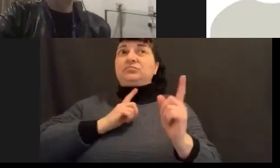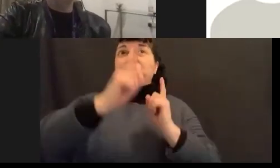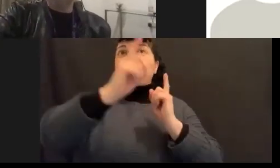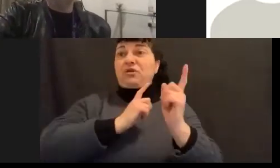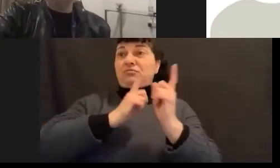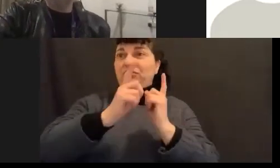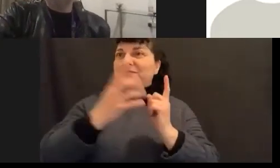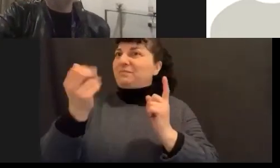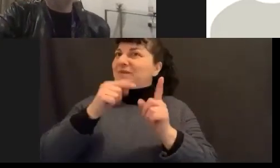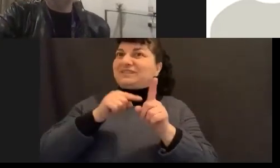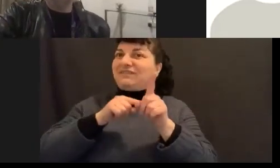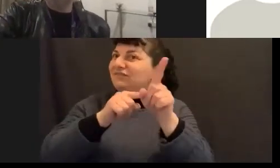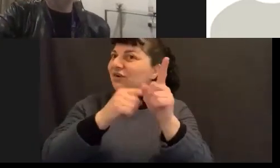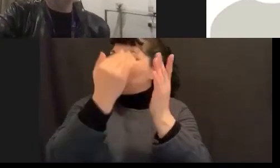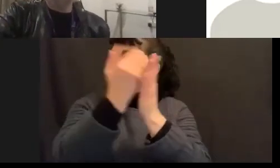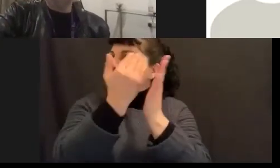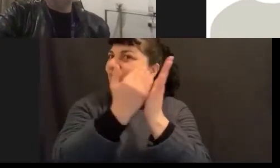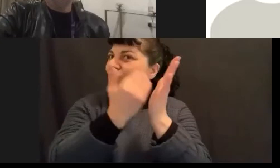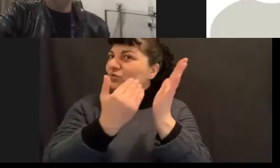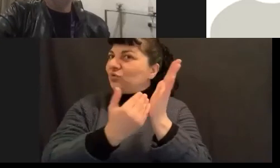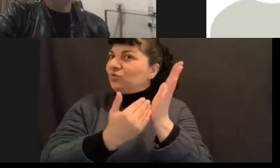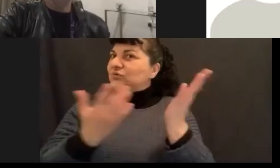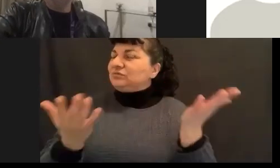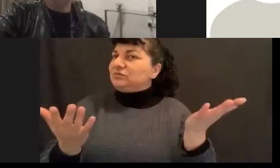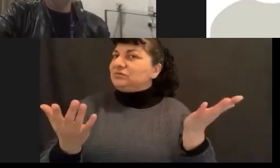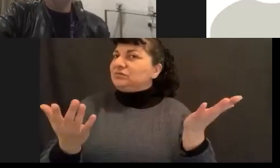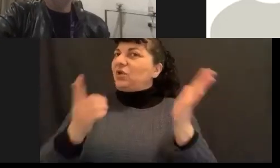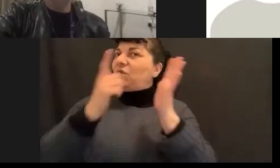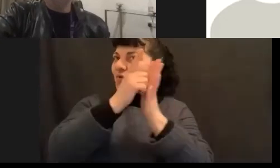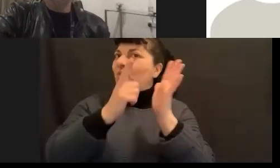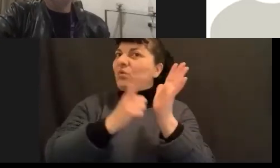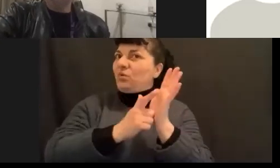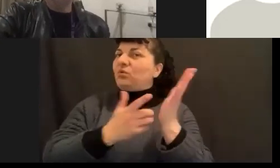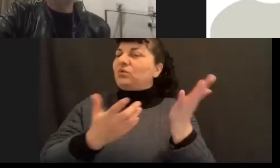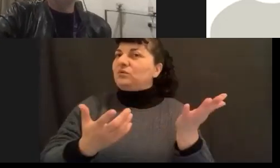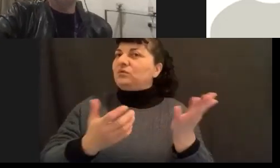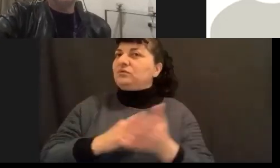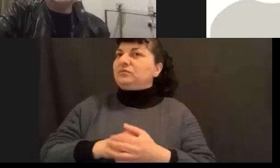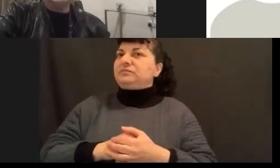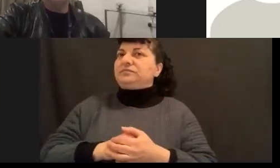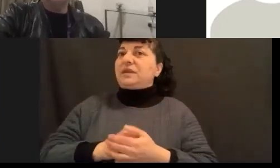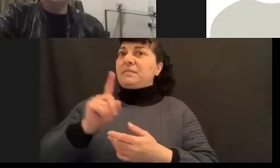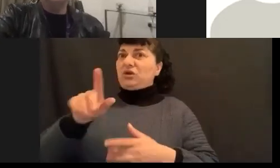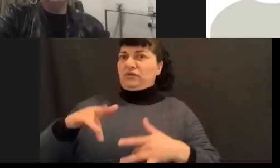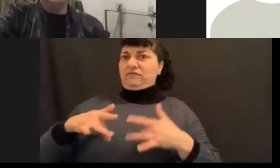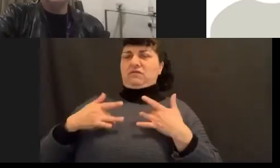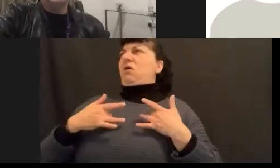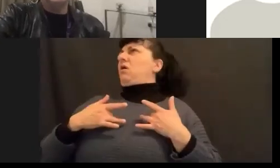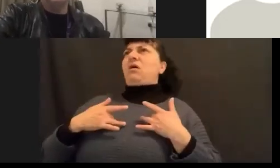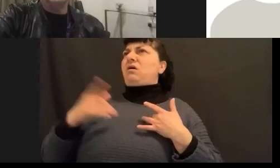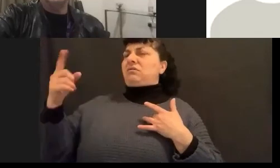there is checking that goes on. So there are visits. So if you feel that you've been incorrectly labeled,